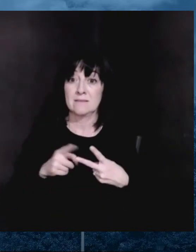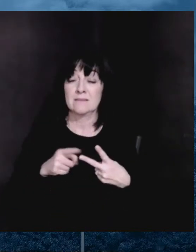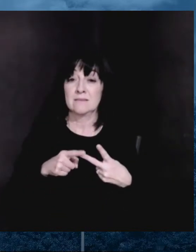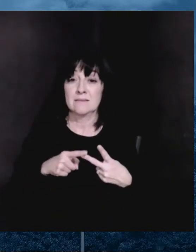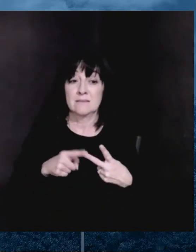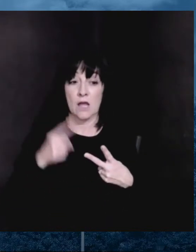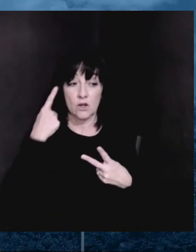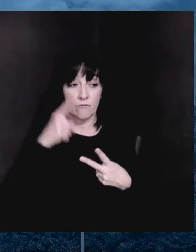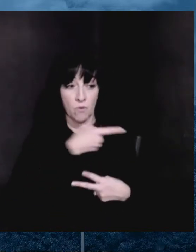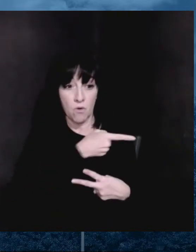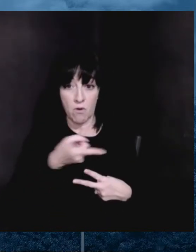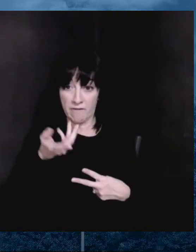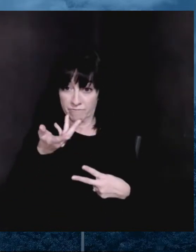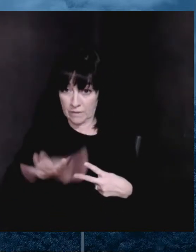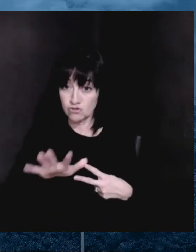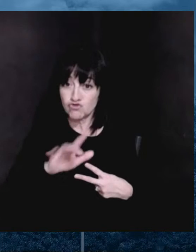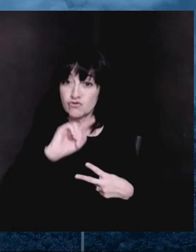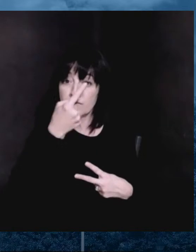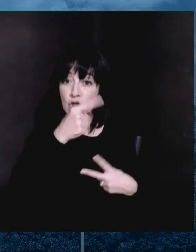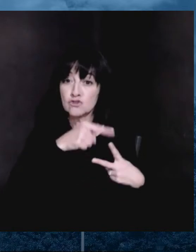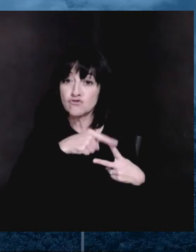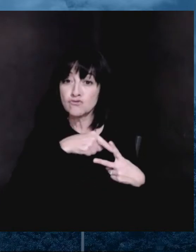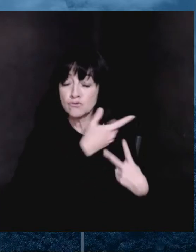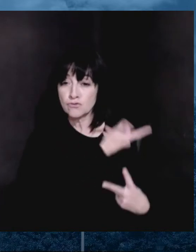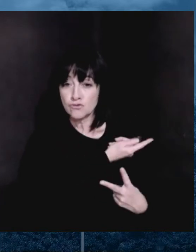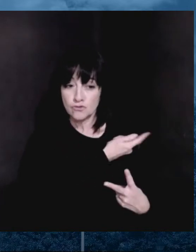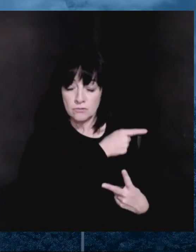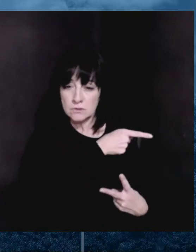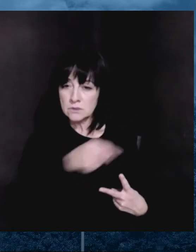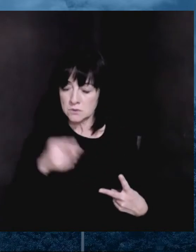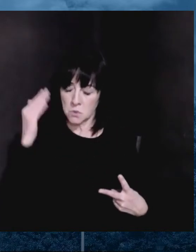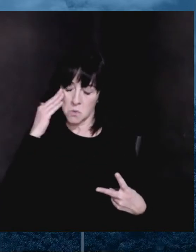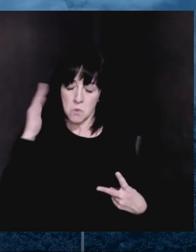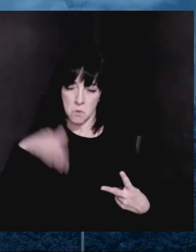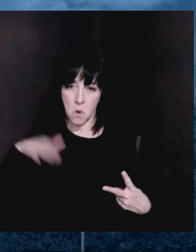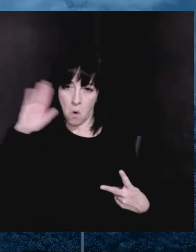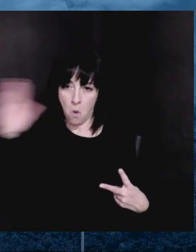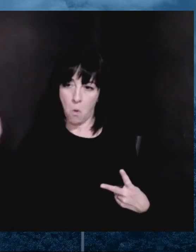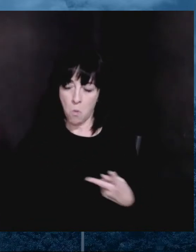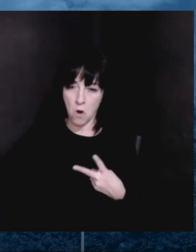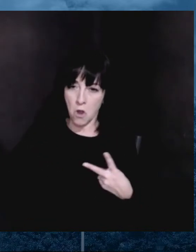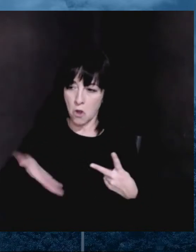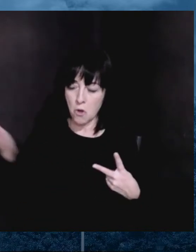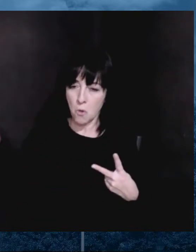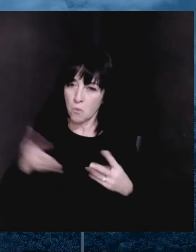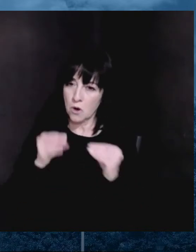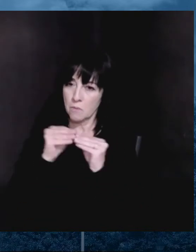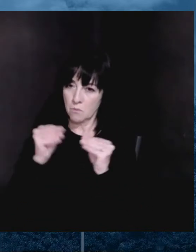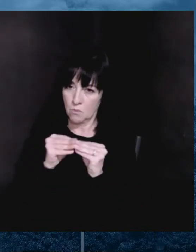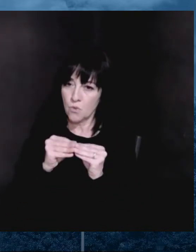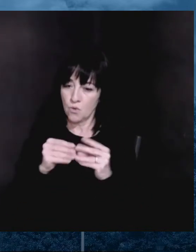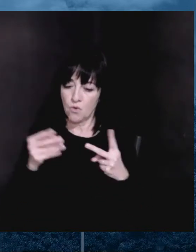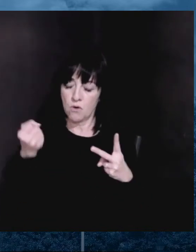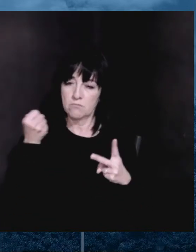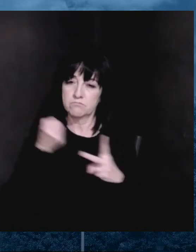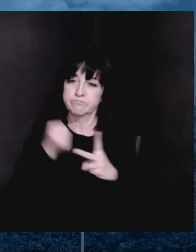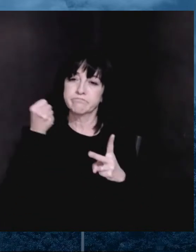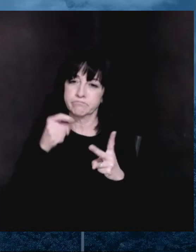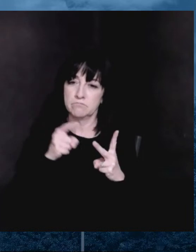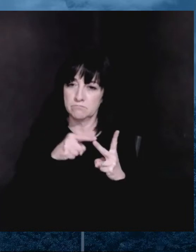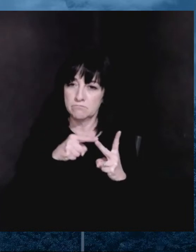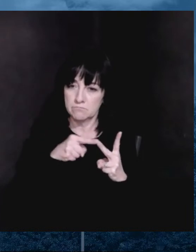be receiving a lot of second doses at the same time shortly. In regards